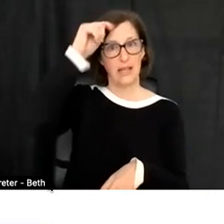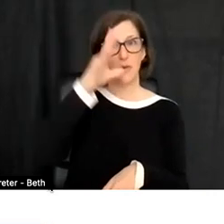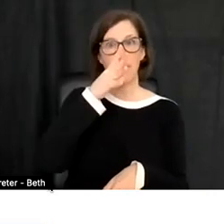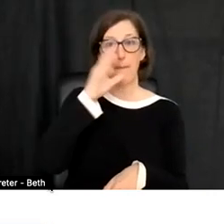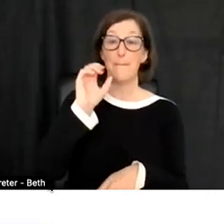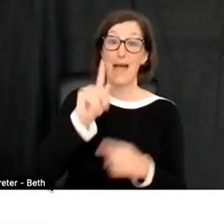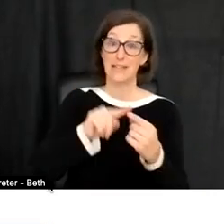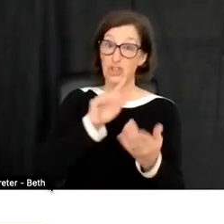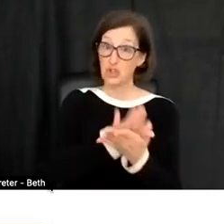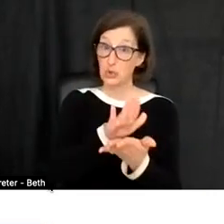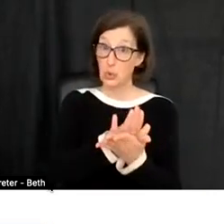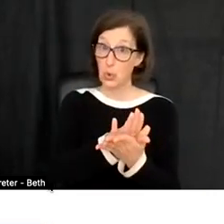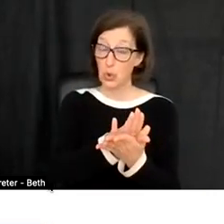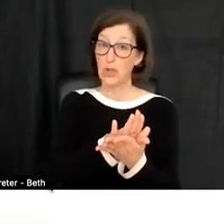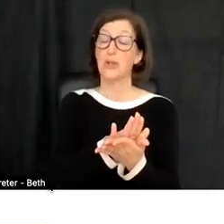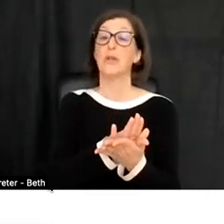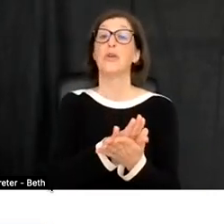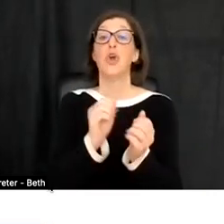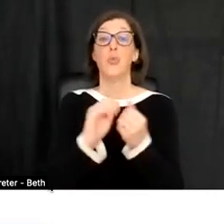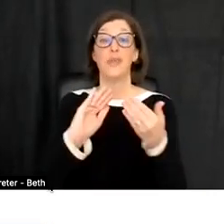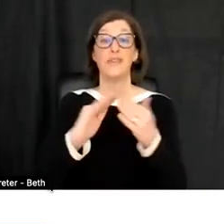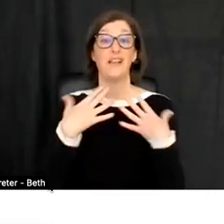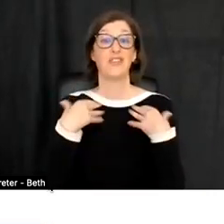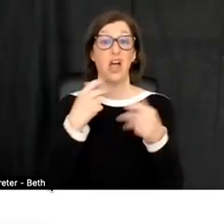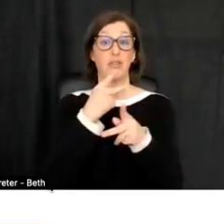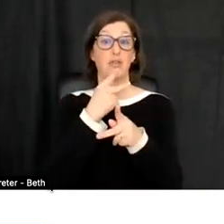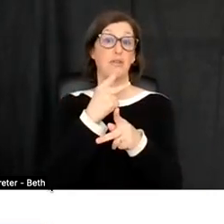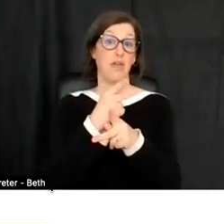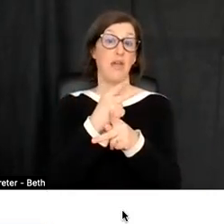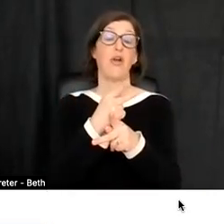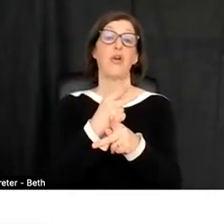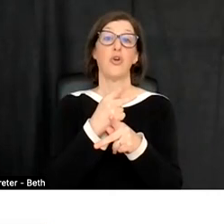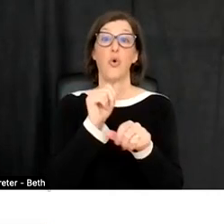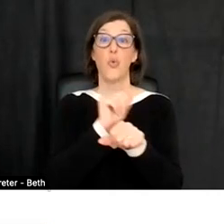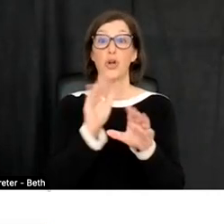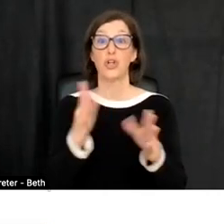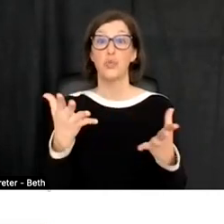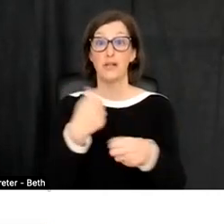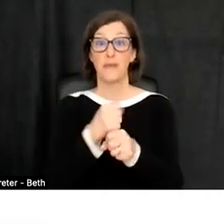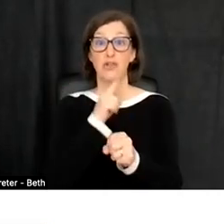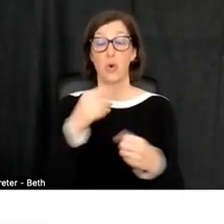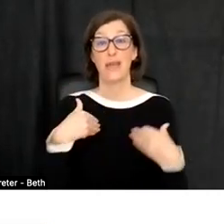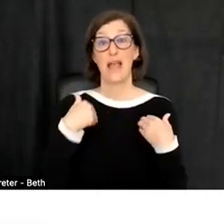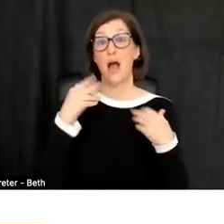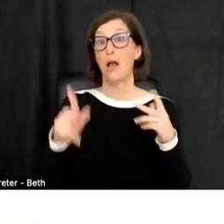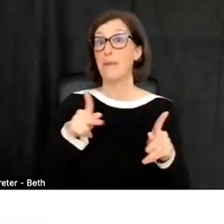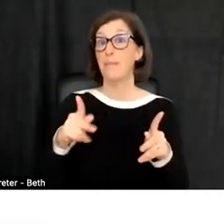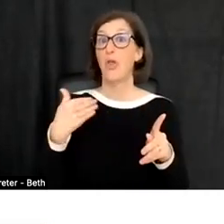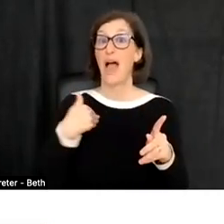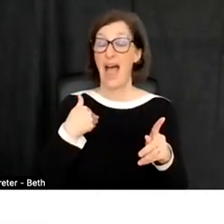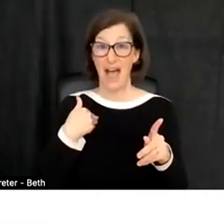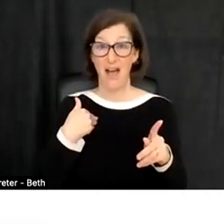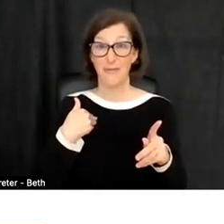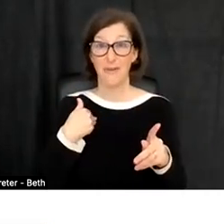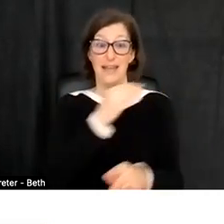into school. With the village health workers, we're trying to ensure that these young people have that clinic